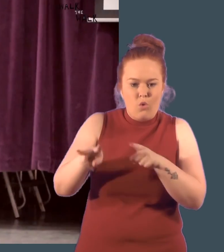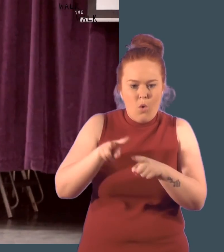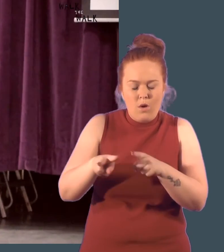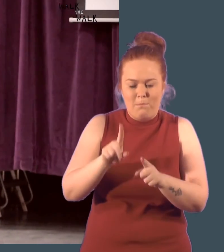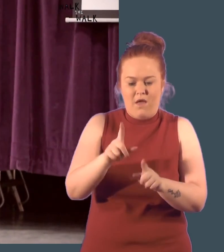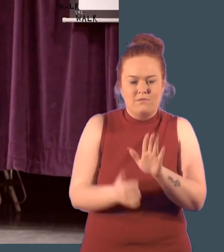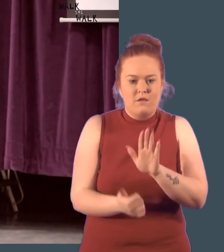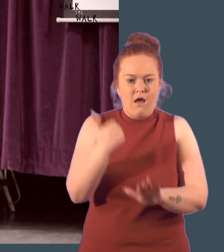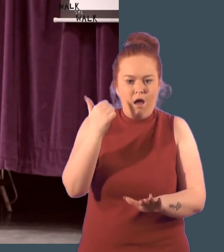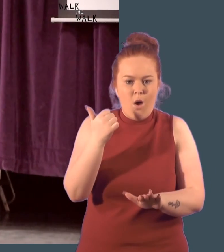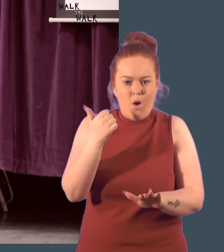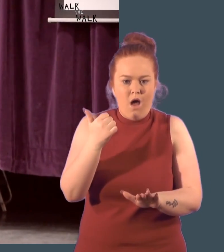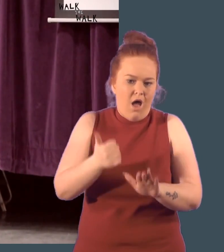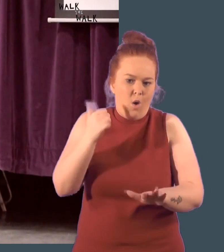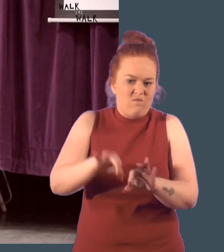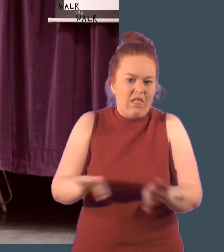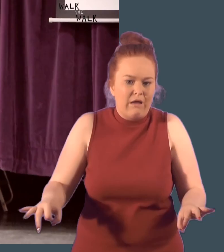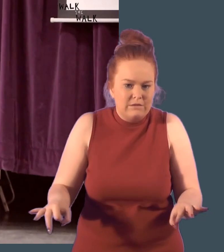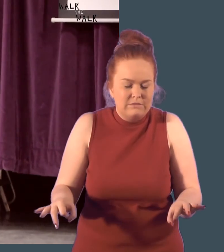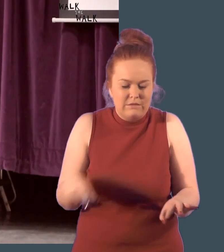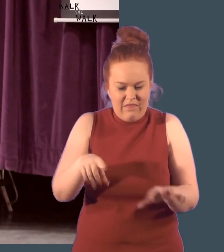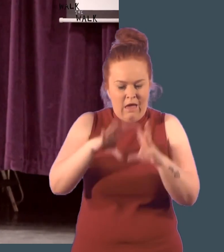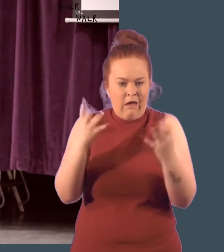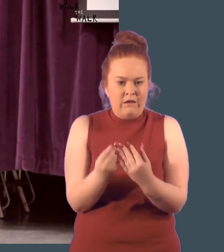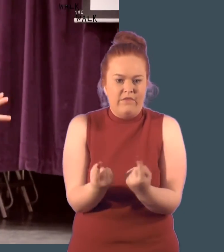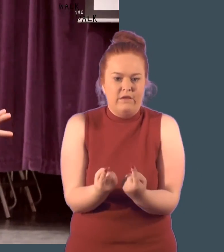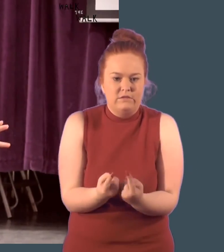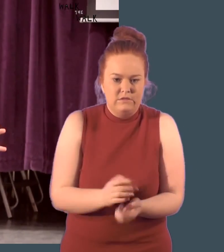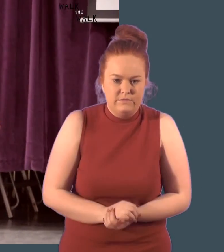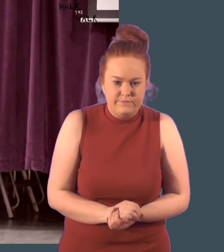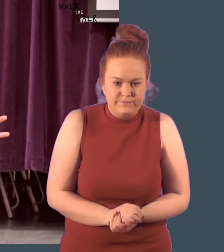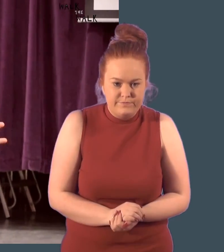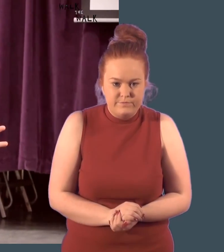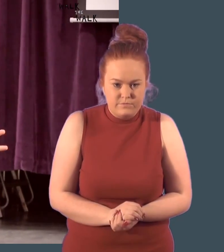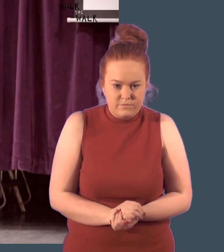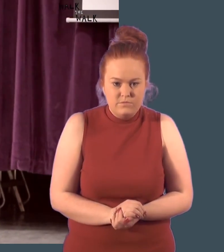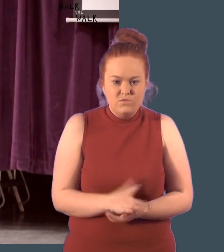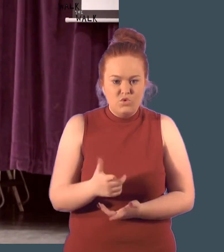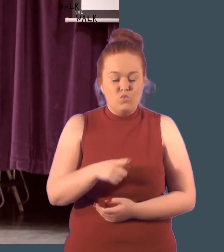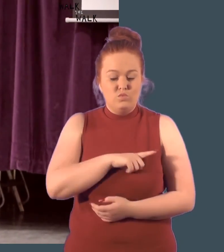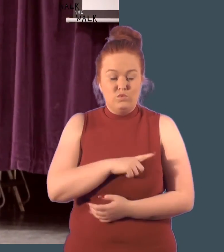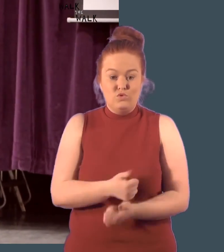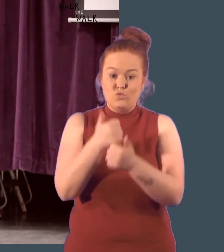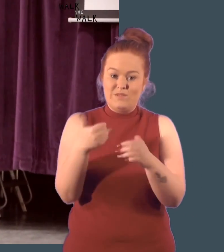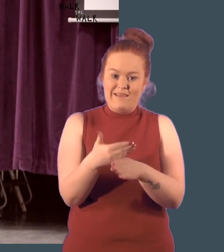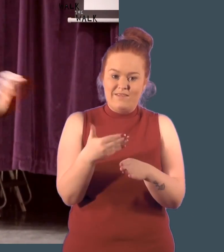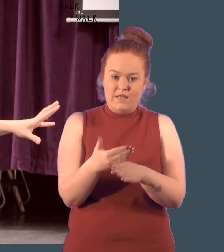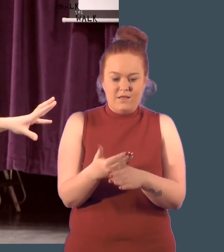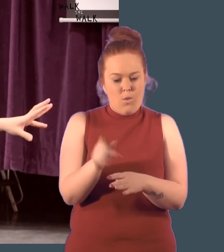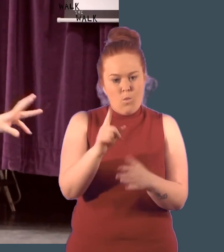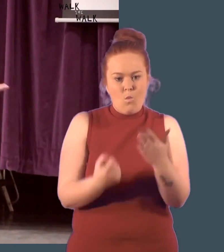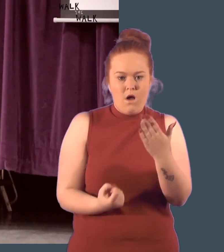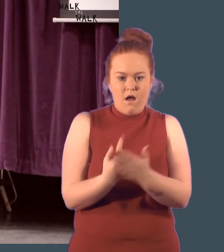line and all this kind of thing. The reason this is such a good activity to do after the What Happens Next is because in